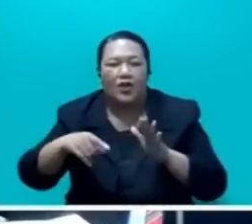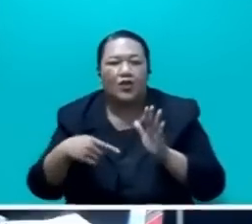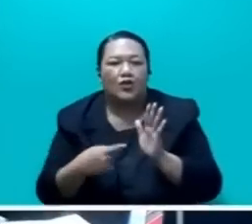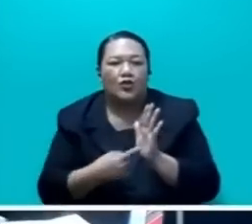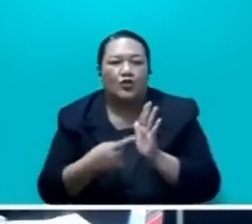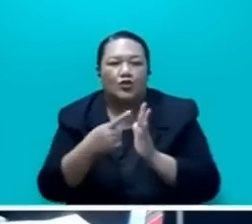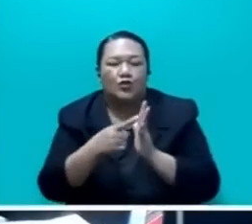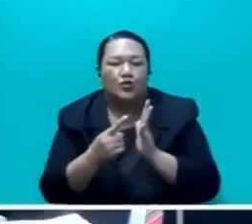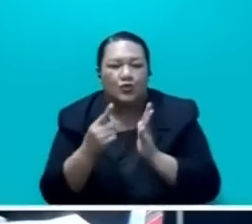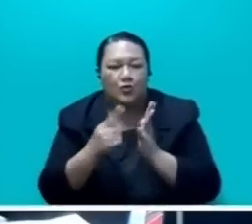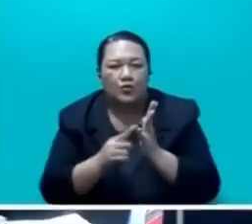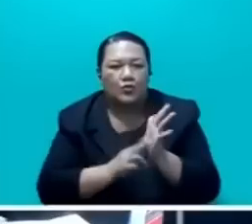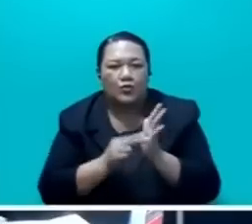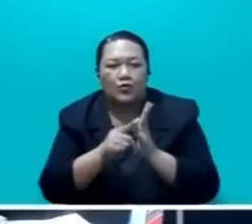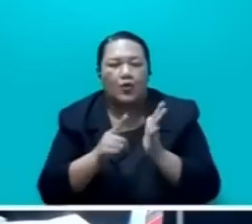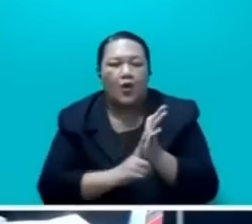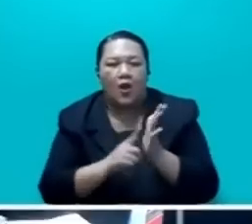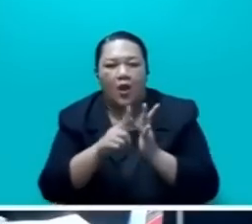Mr. Speaker, sir,